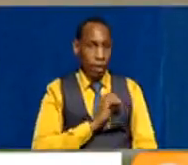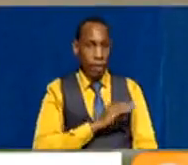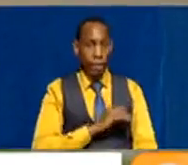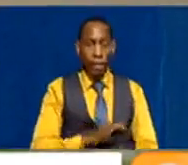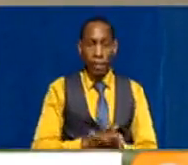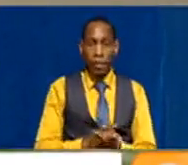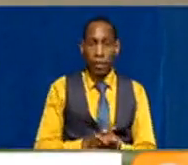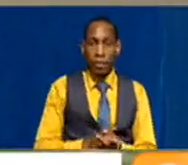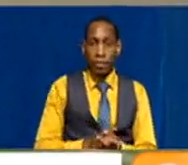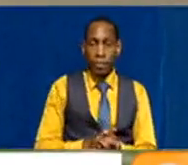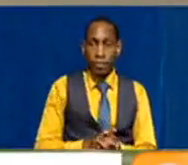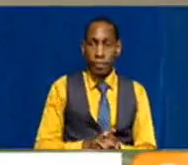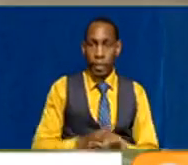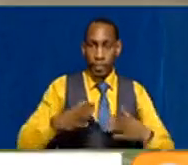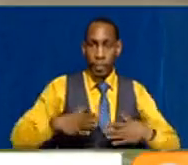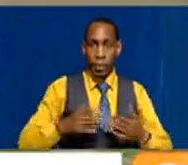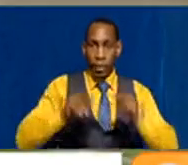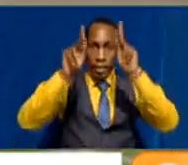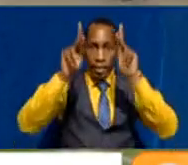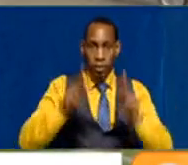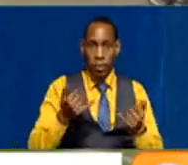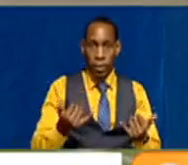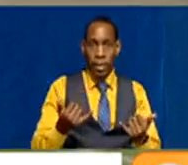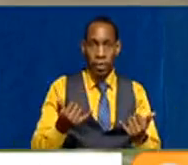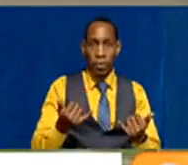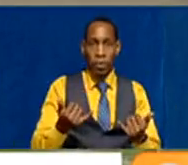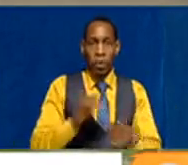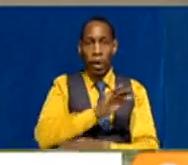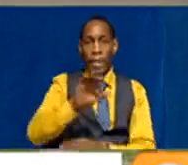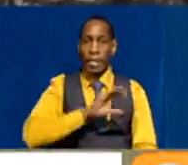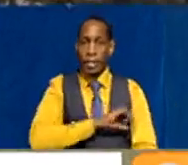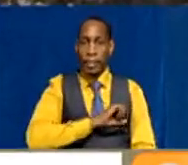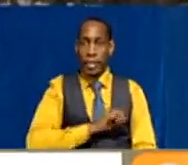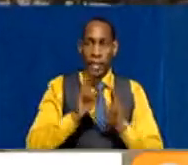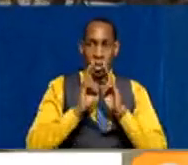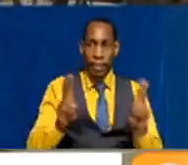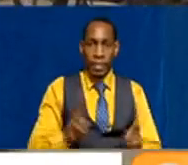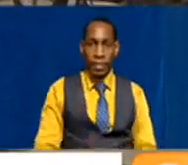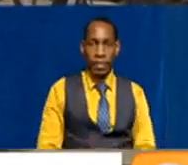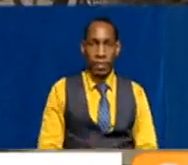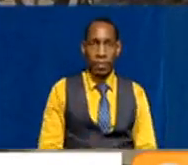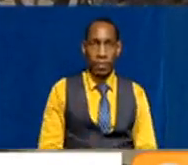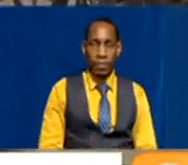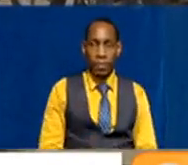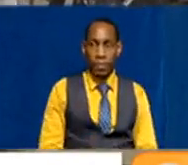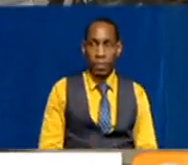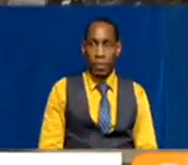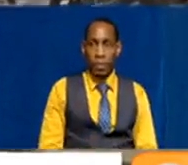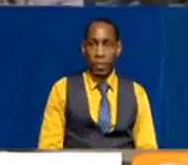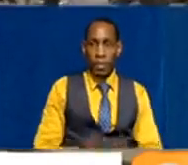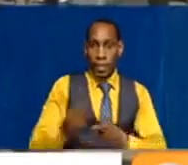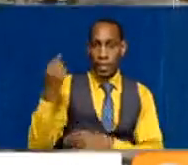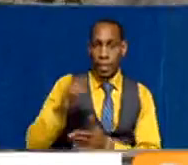Kondele, Kisumu County. Residents of Kisumu have since called for tolerance and peace. Tokeo jana tulitarajia